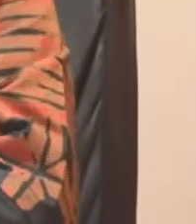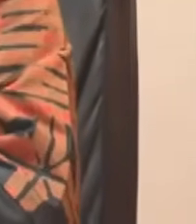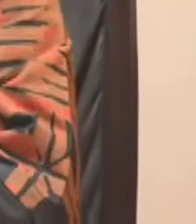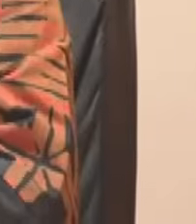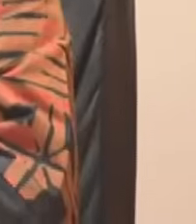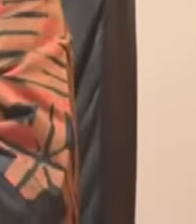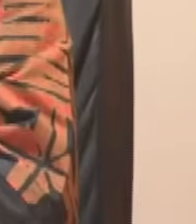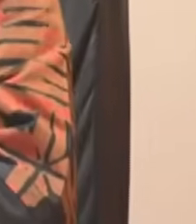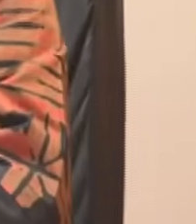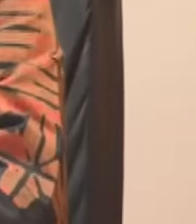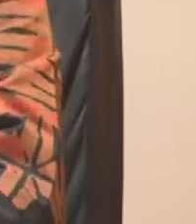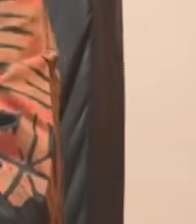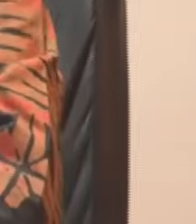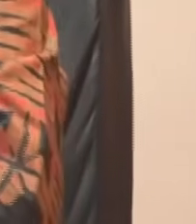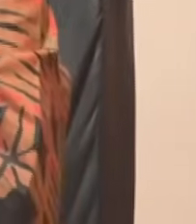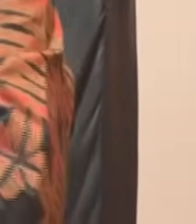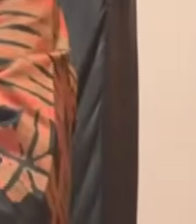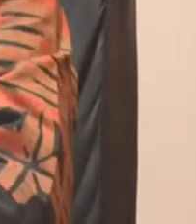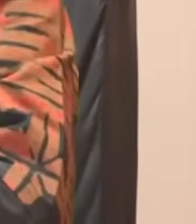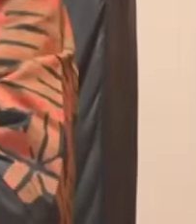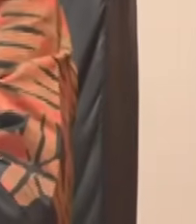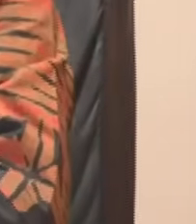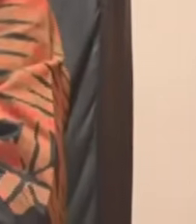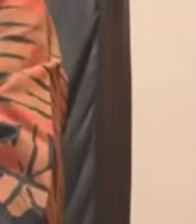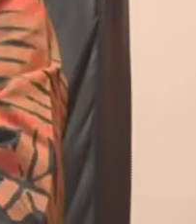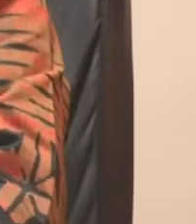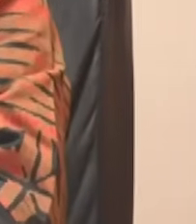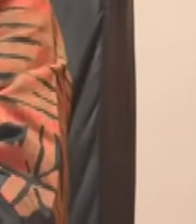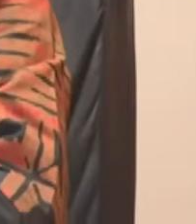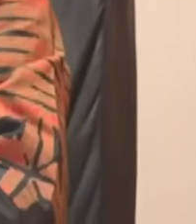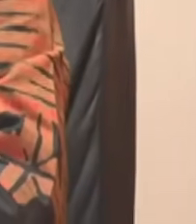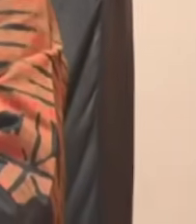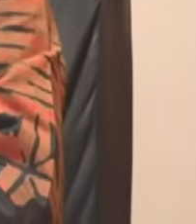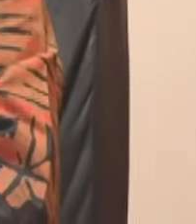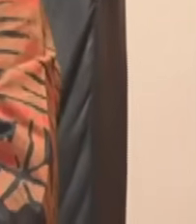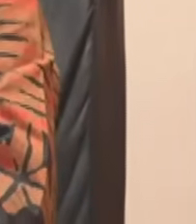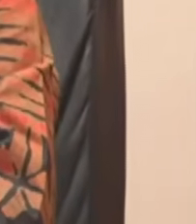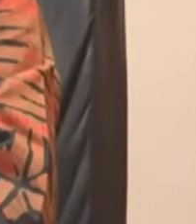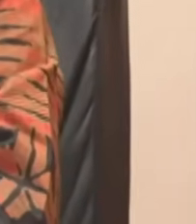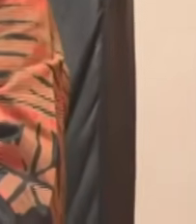succeeded in constructing the Solwezi West Parliamentary Constituency Office using its CDF.